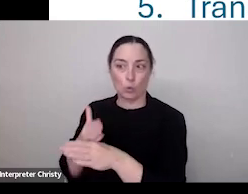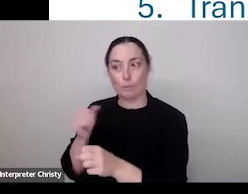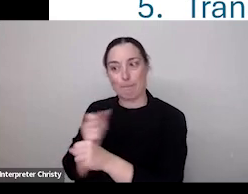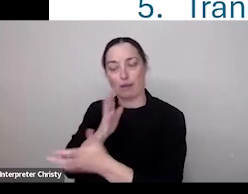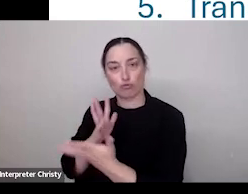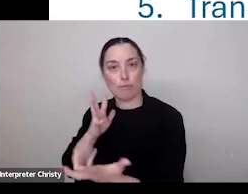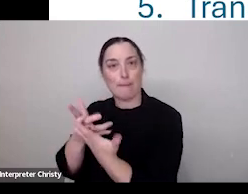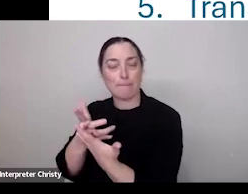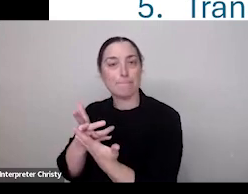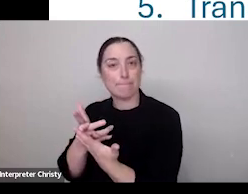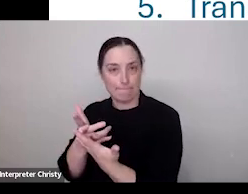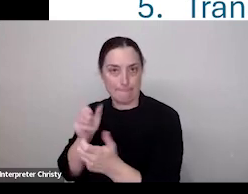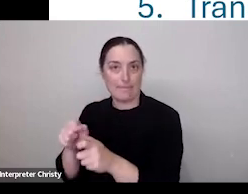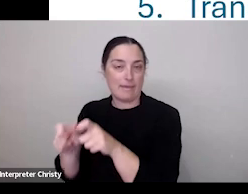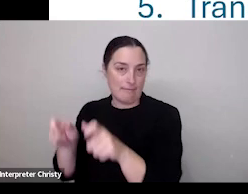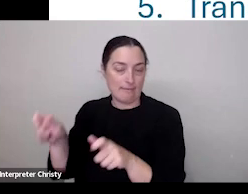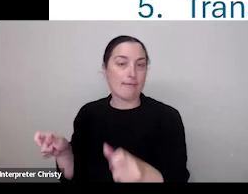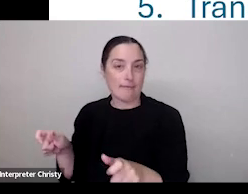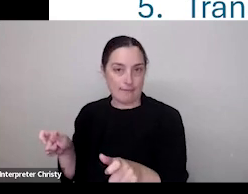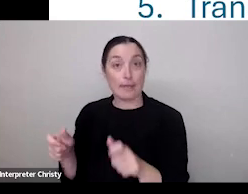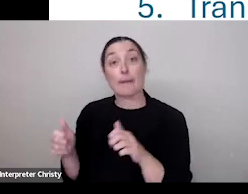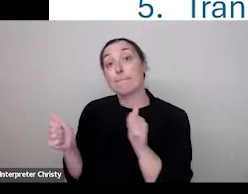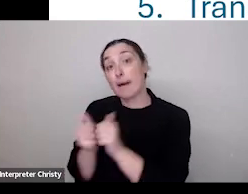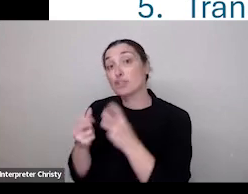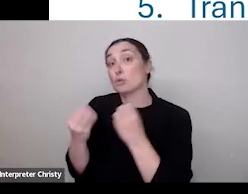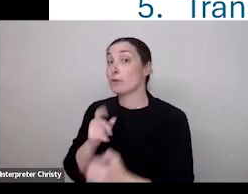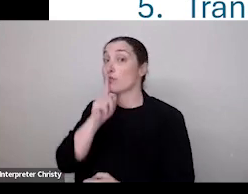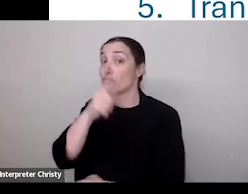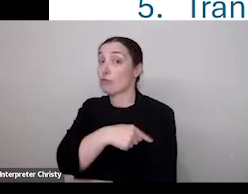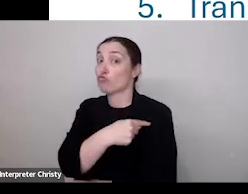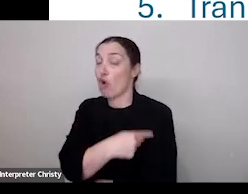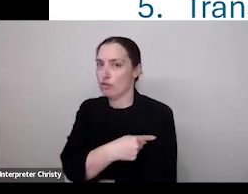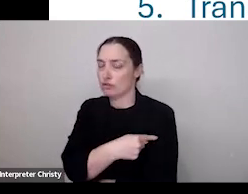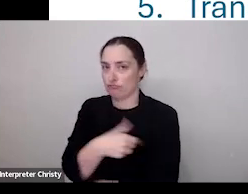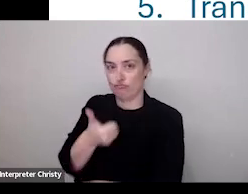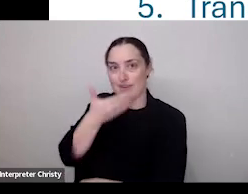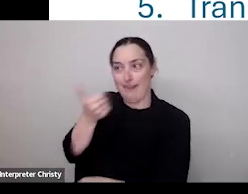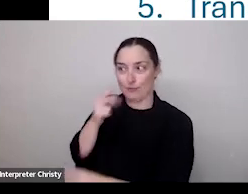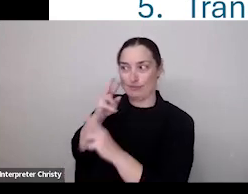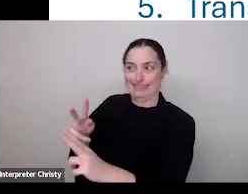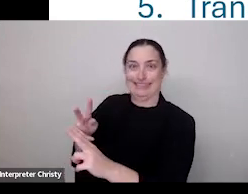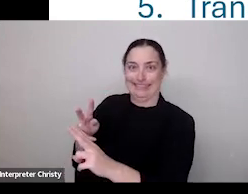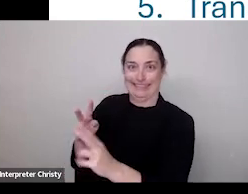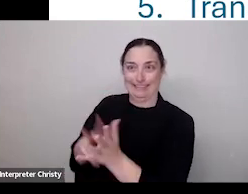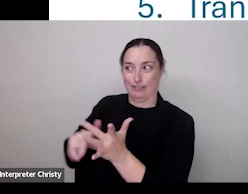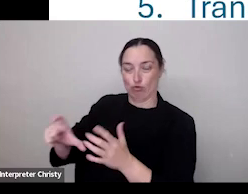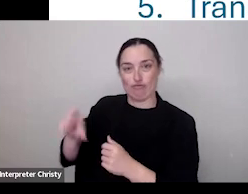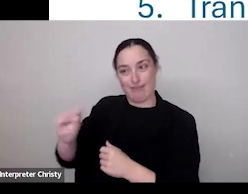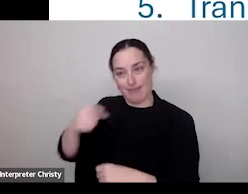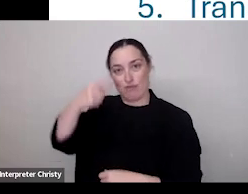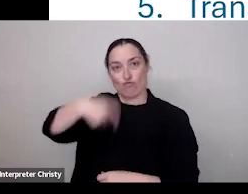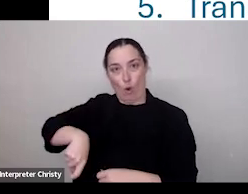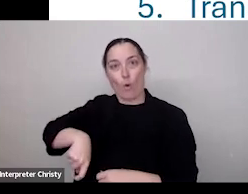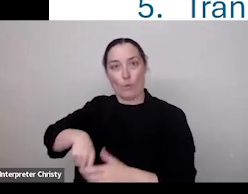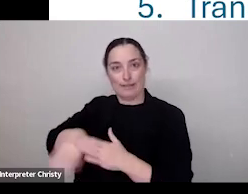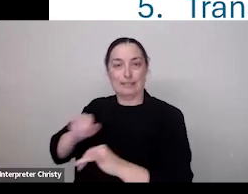support in the work of emergency services in partnership with Red Cross. It's been a lovely way to look at how they've done that within their role as an